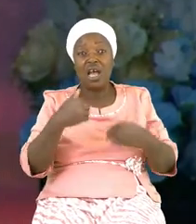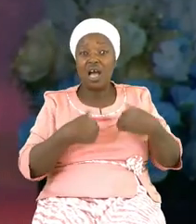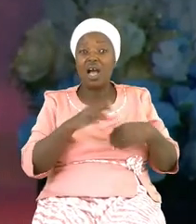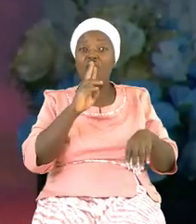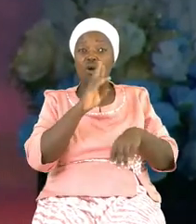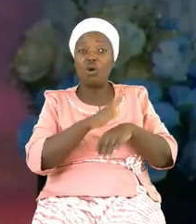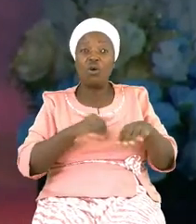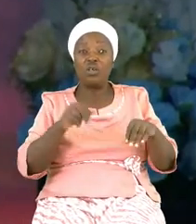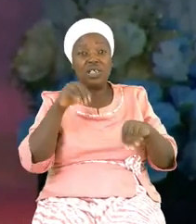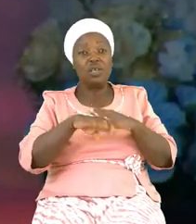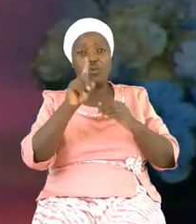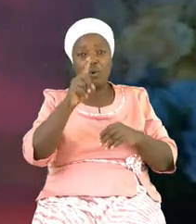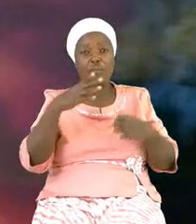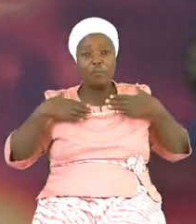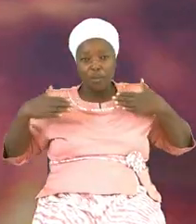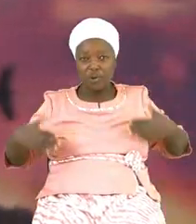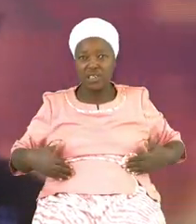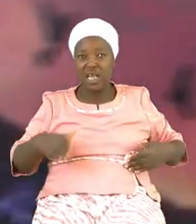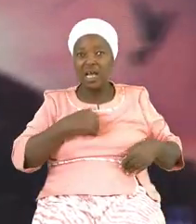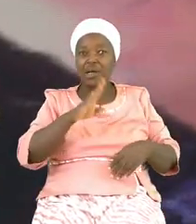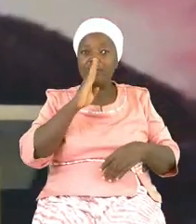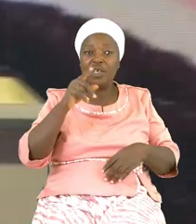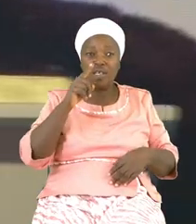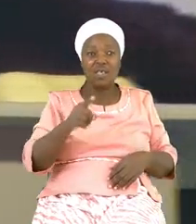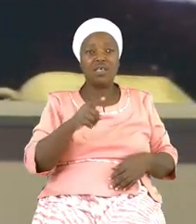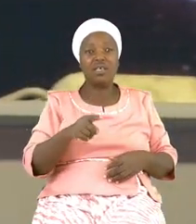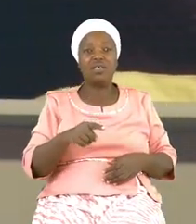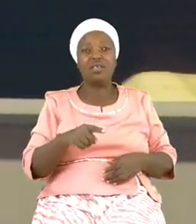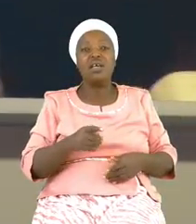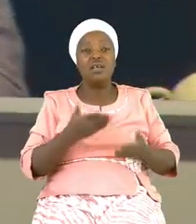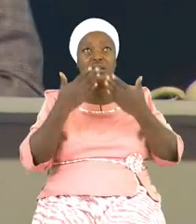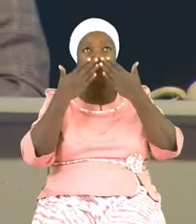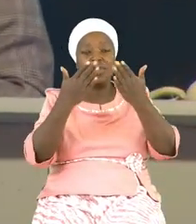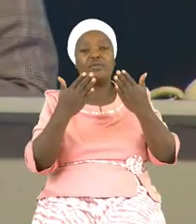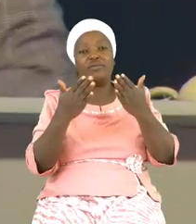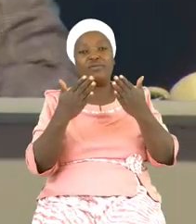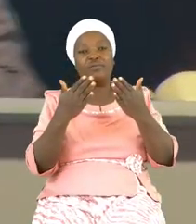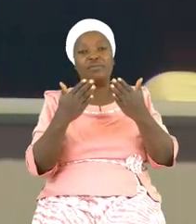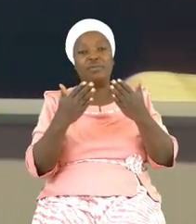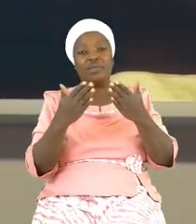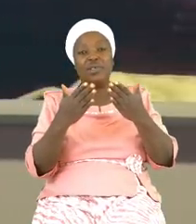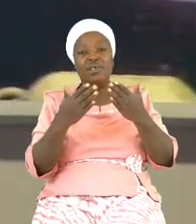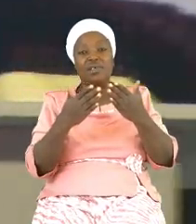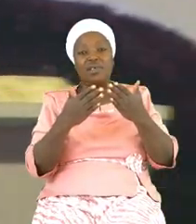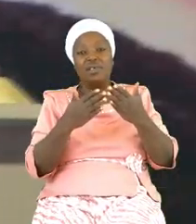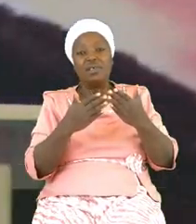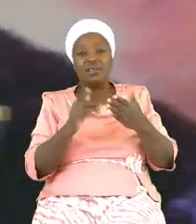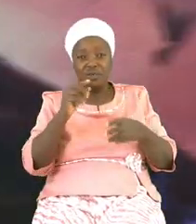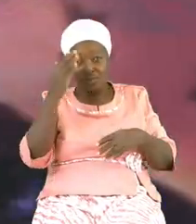body. And be ye thankful. Be ye thankful. You know, as